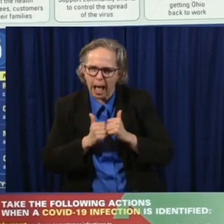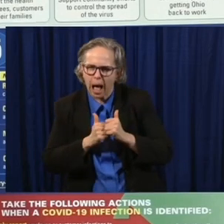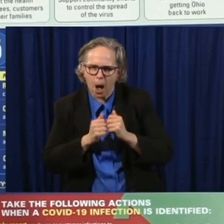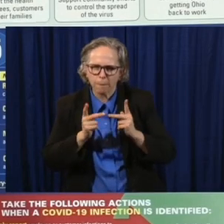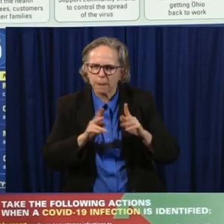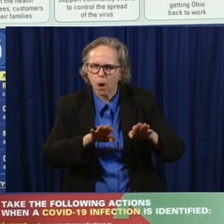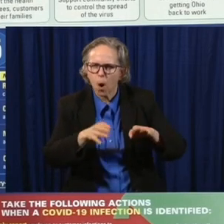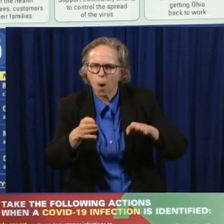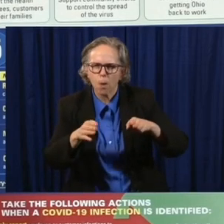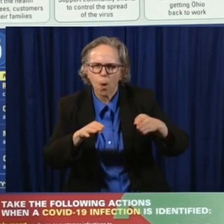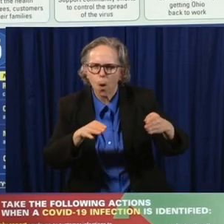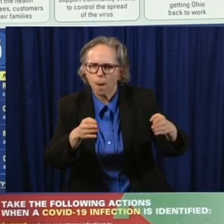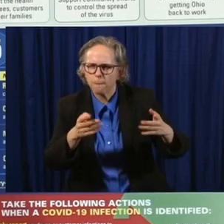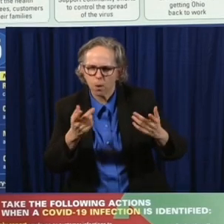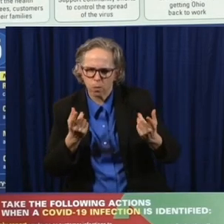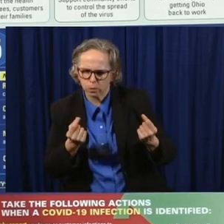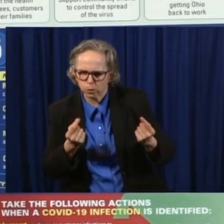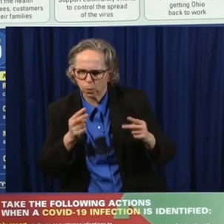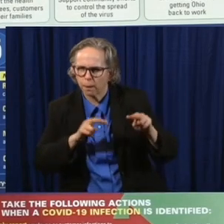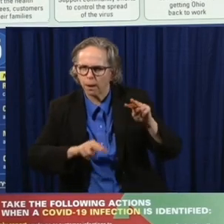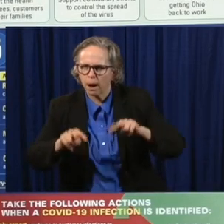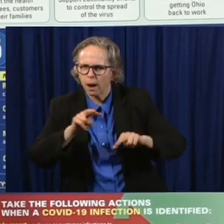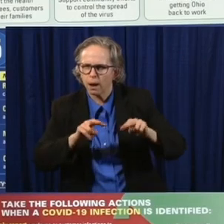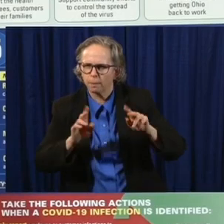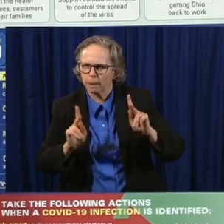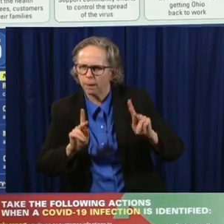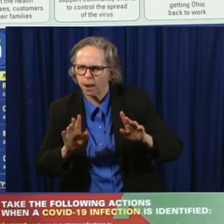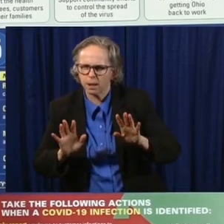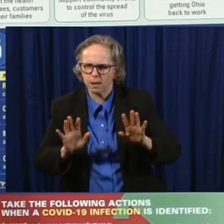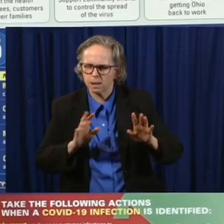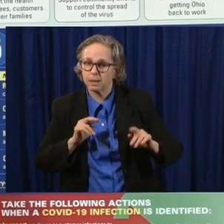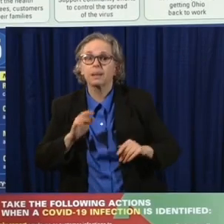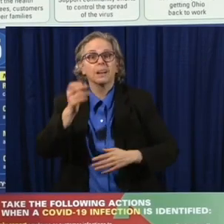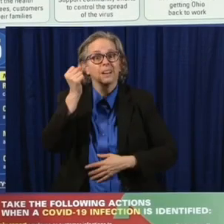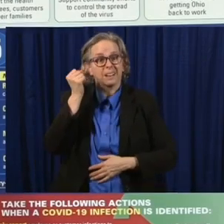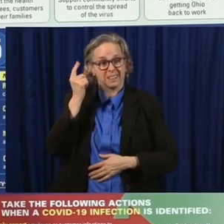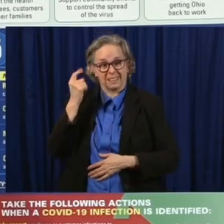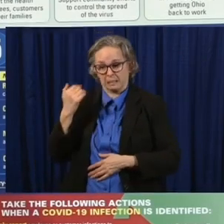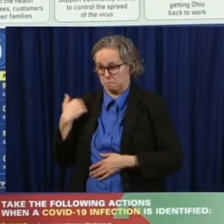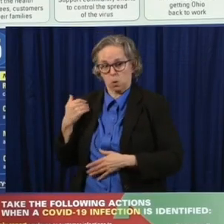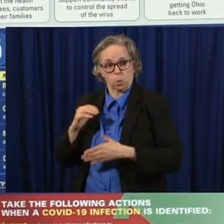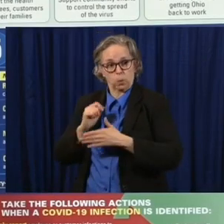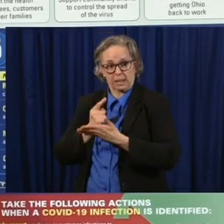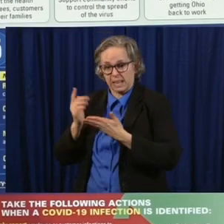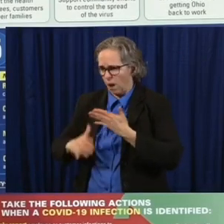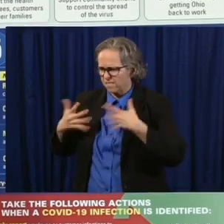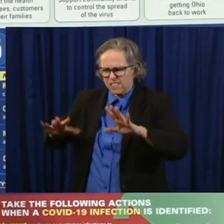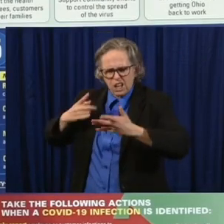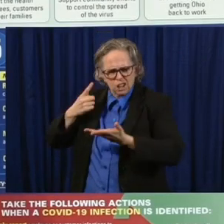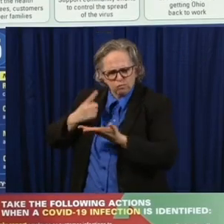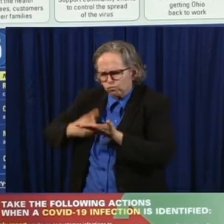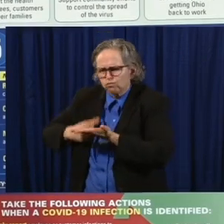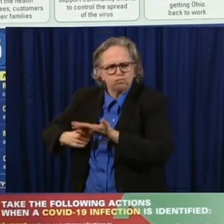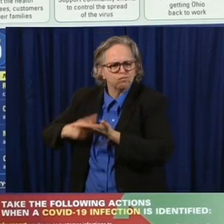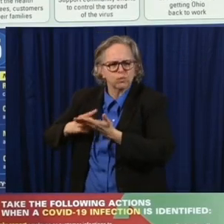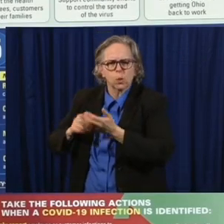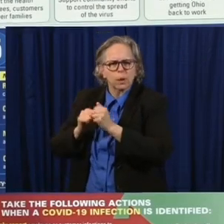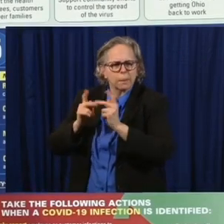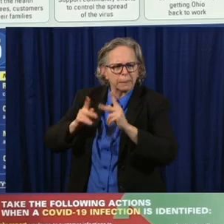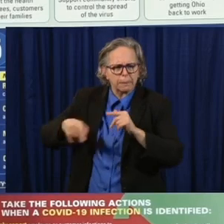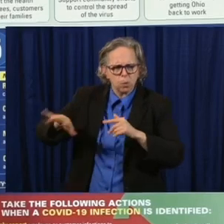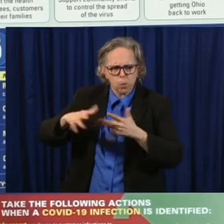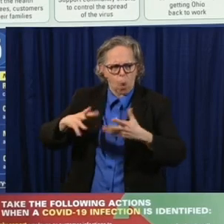already started conversations. I had conversations Saturday morning with some folks who run restaurants,